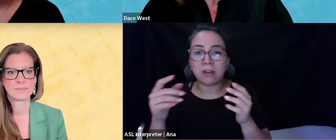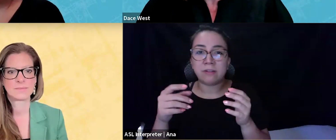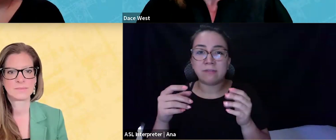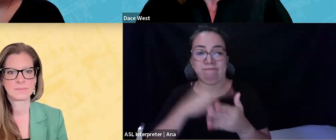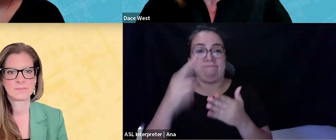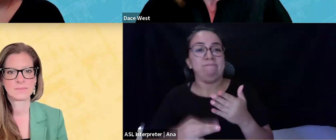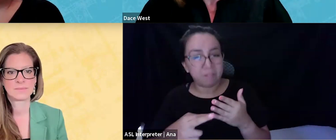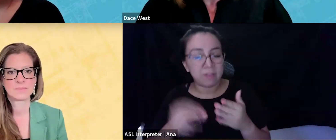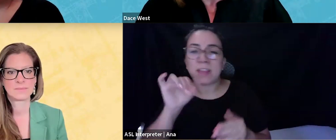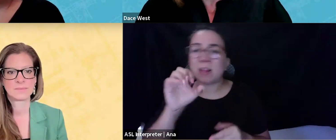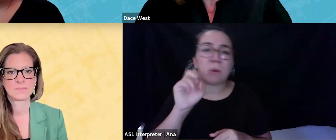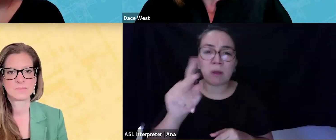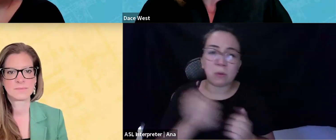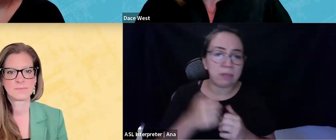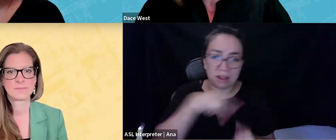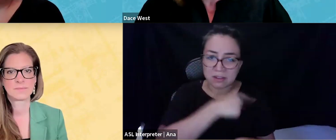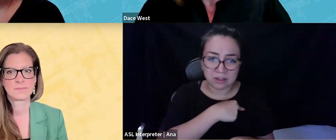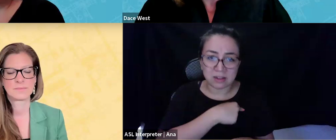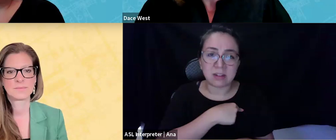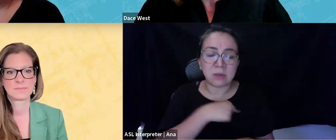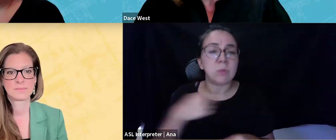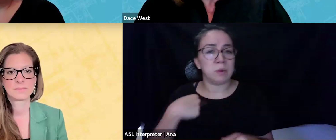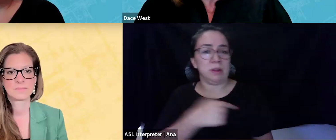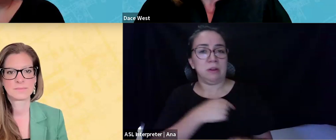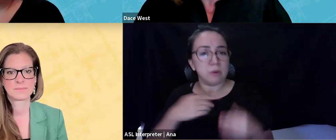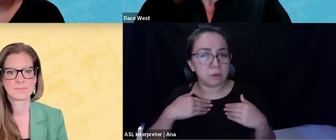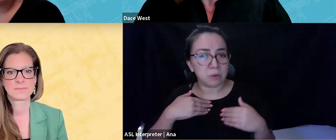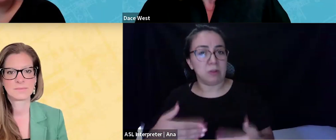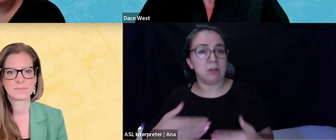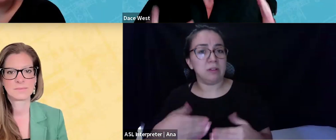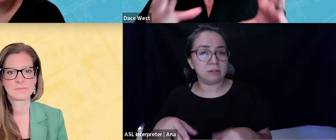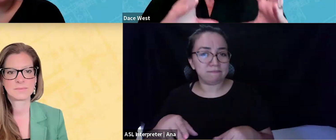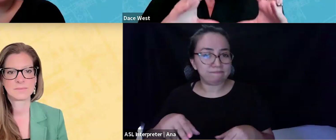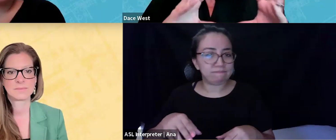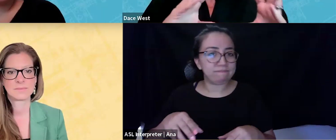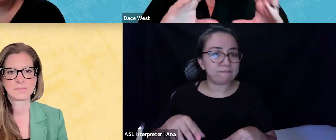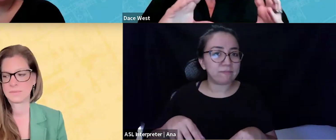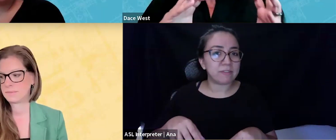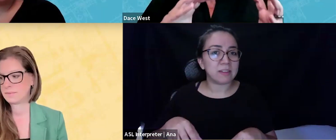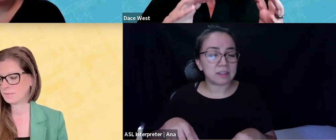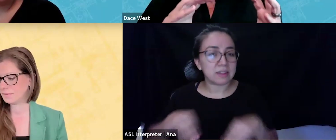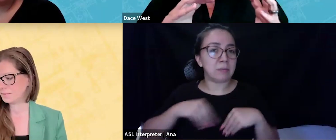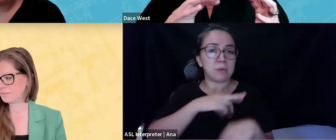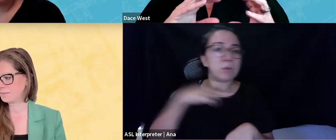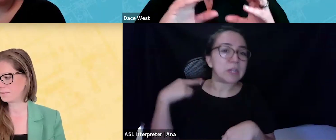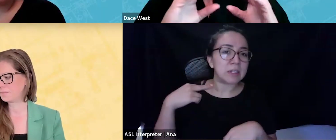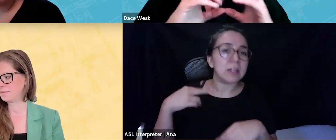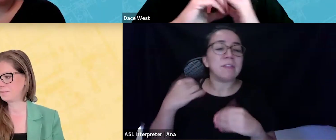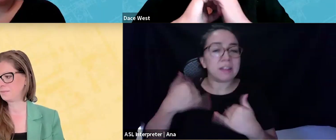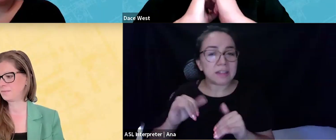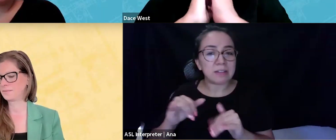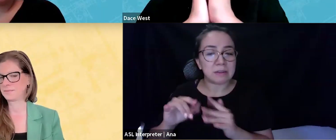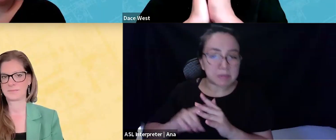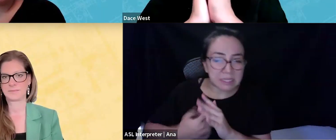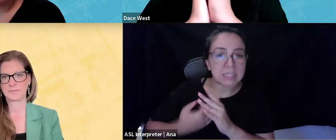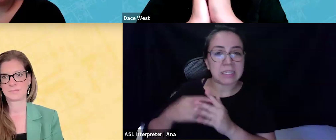outcomes, that's okay with us. We're willing to take risks on organizations, but if it's still in the conceptual stage,